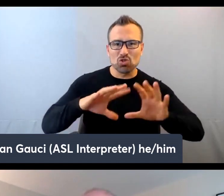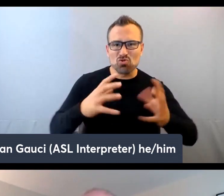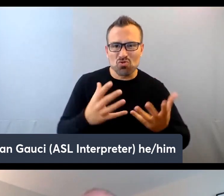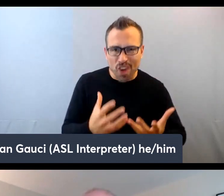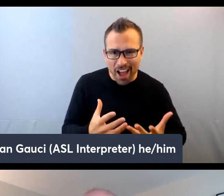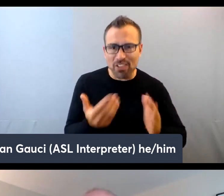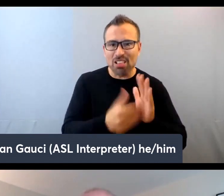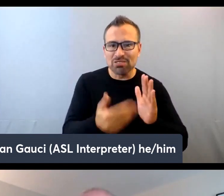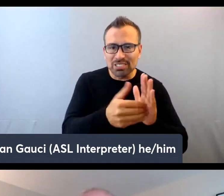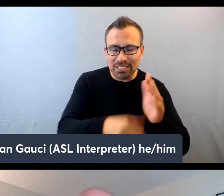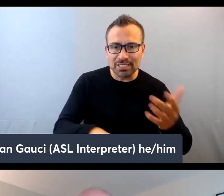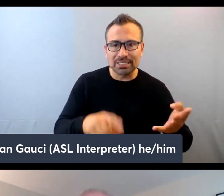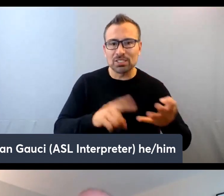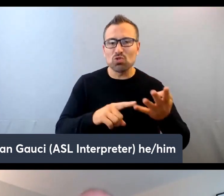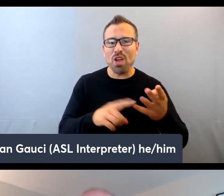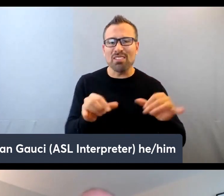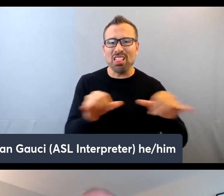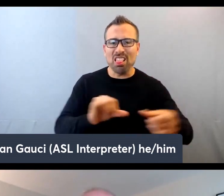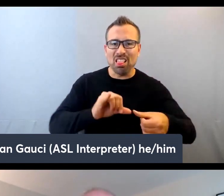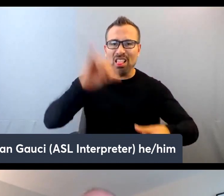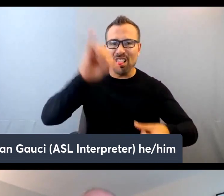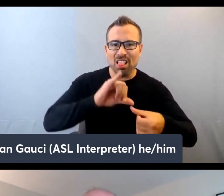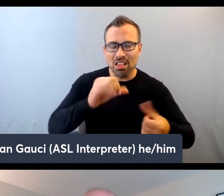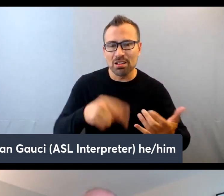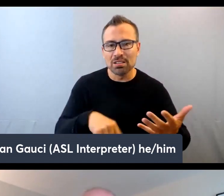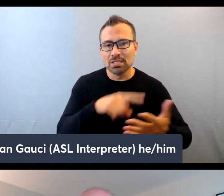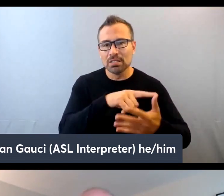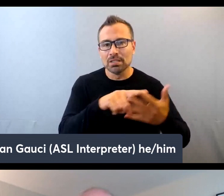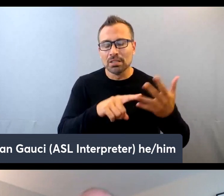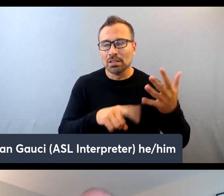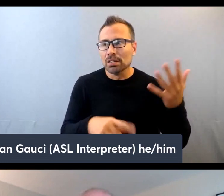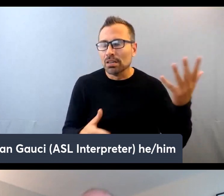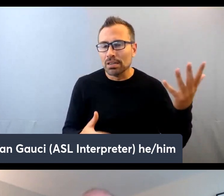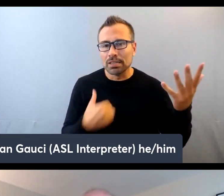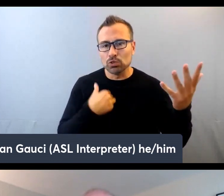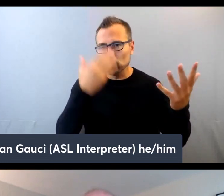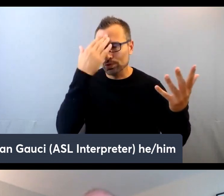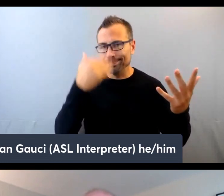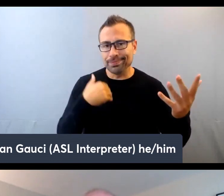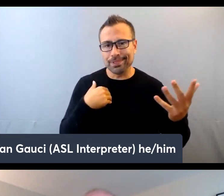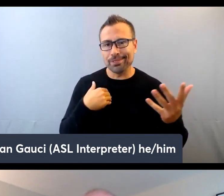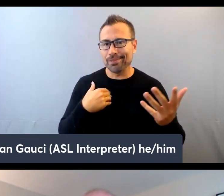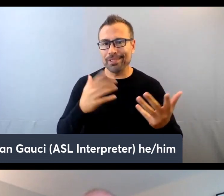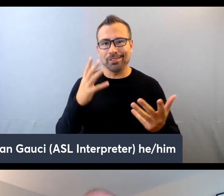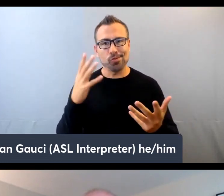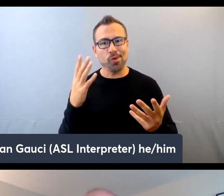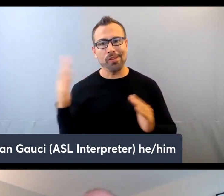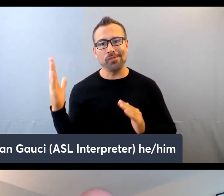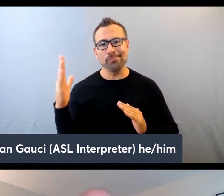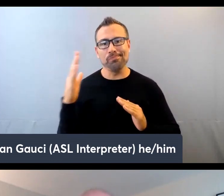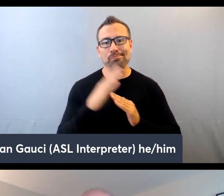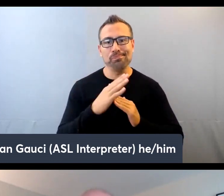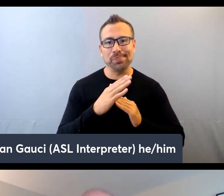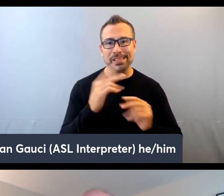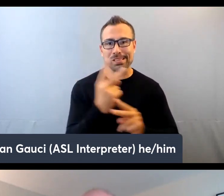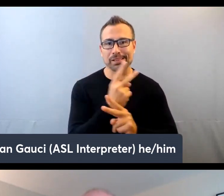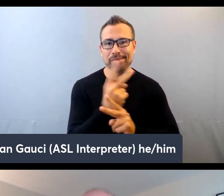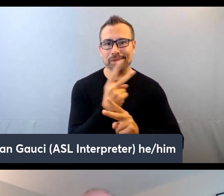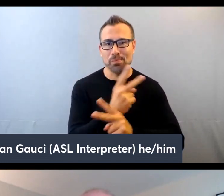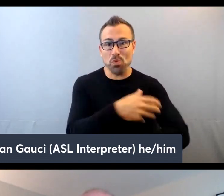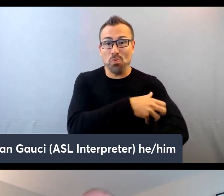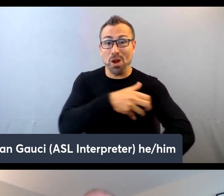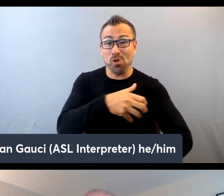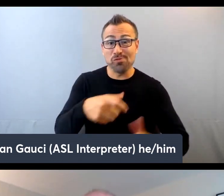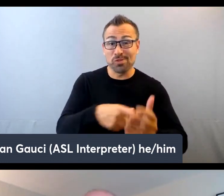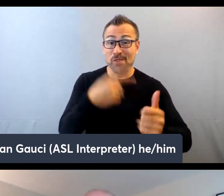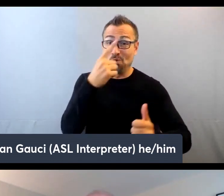you have scalability, right? If you know that you have a peak amount of compute power that you need for a big